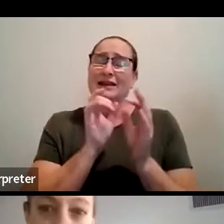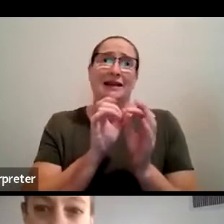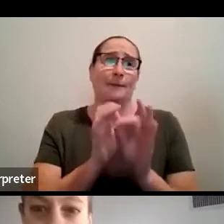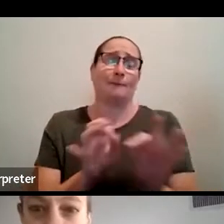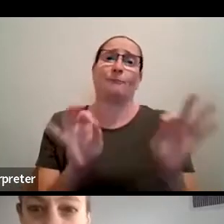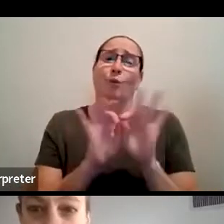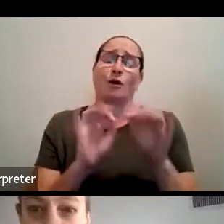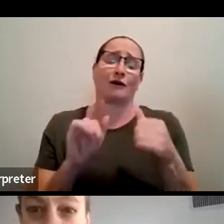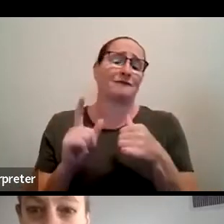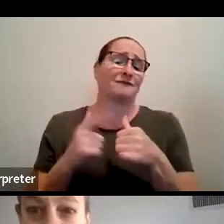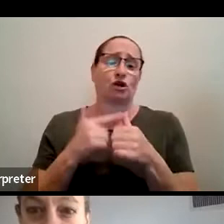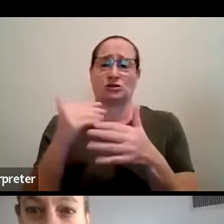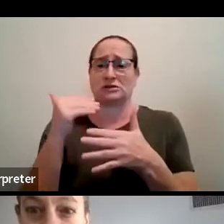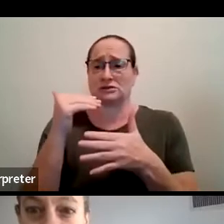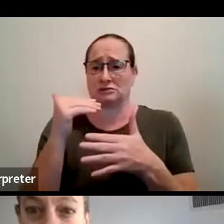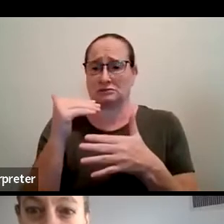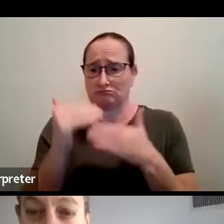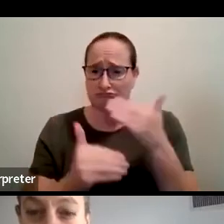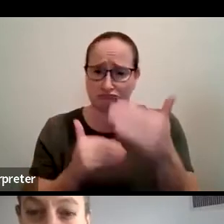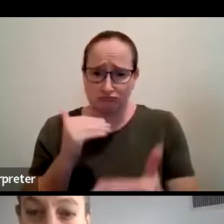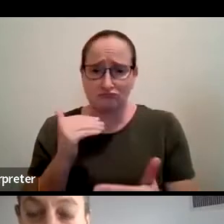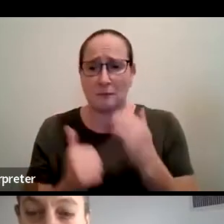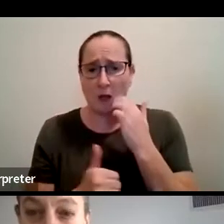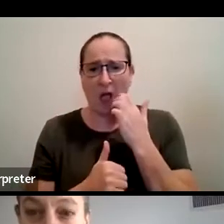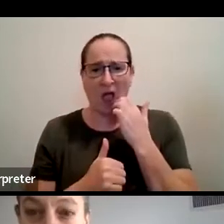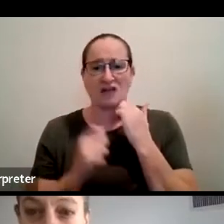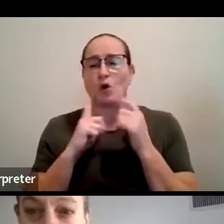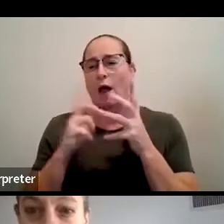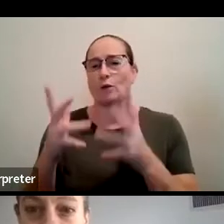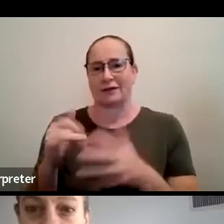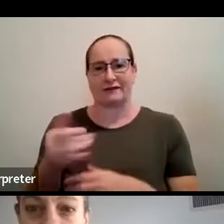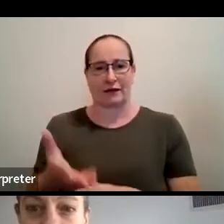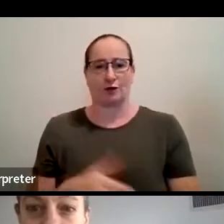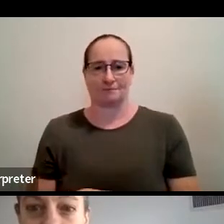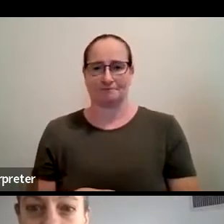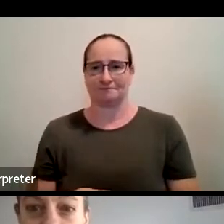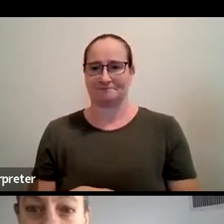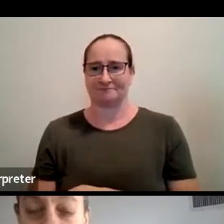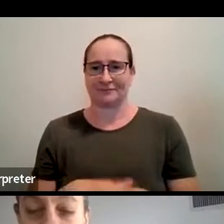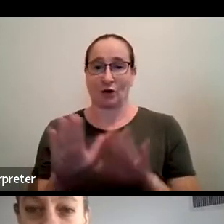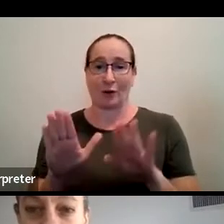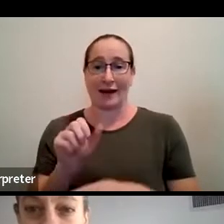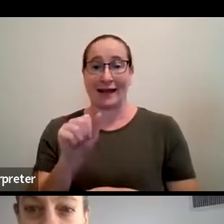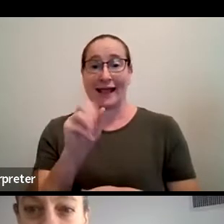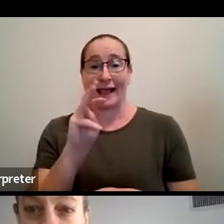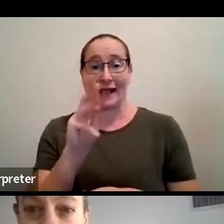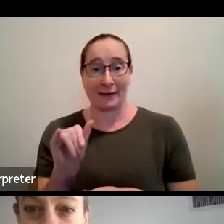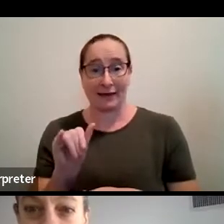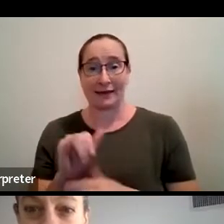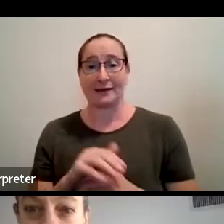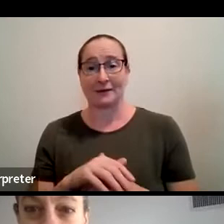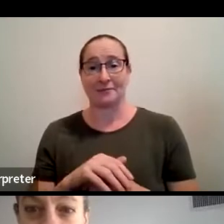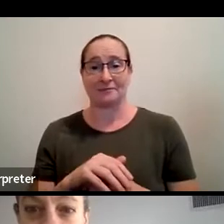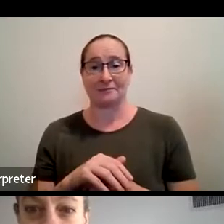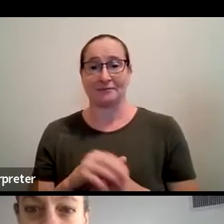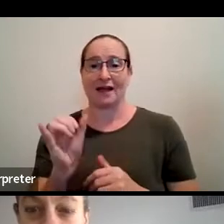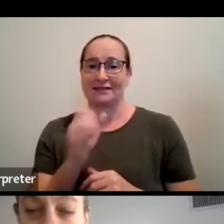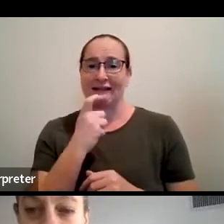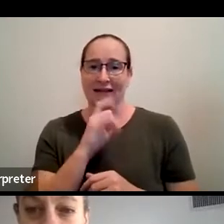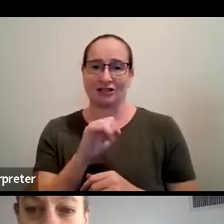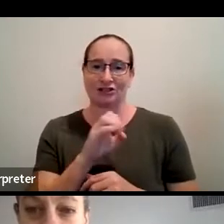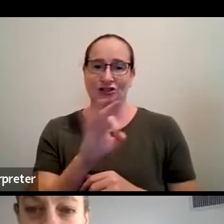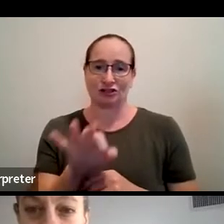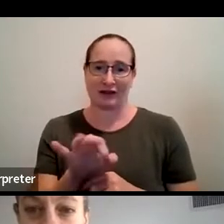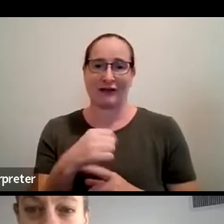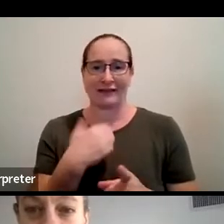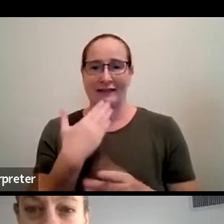step. So we'll leave it there. Great. Amy? Well, like Jeff has mentioned, I think